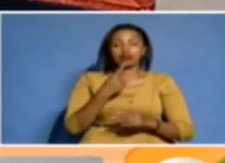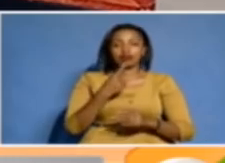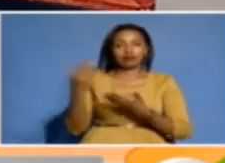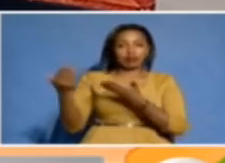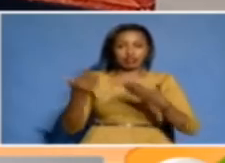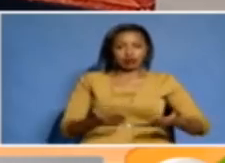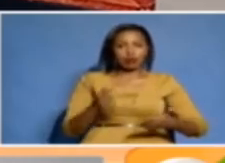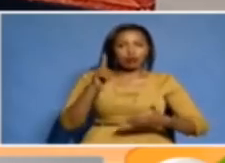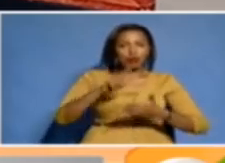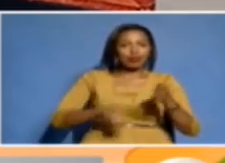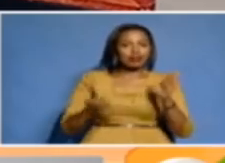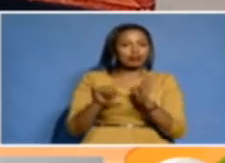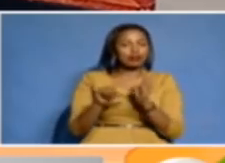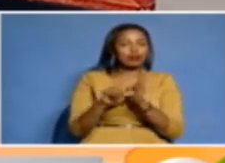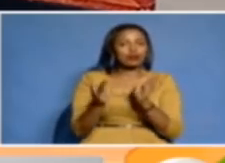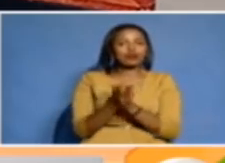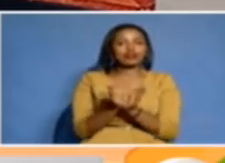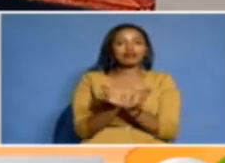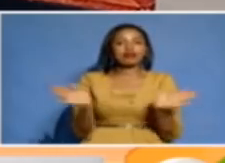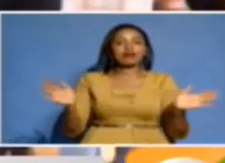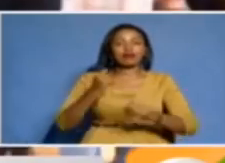public school education system.